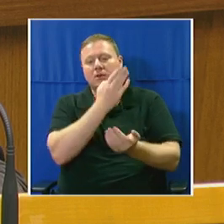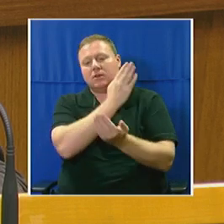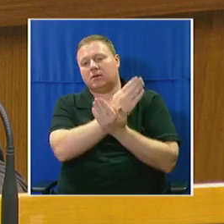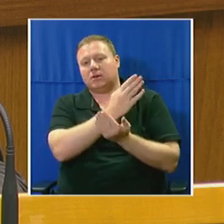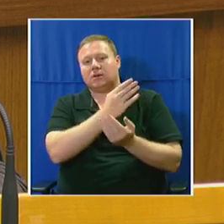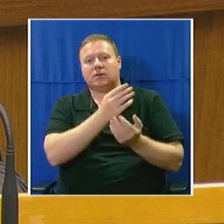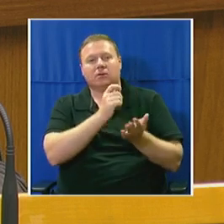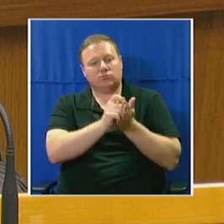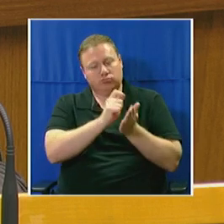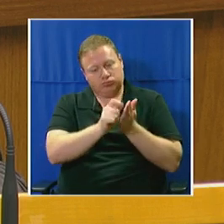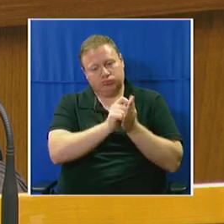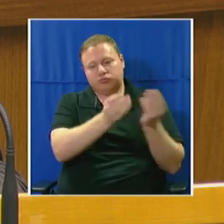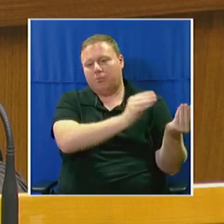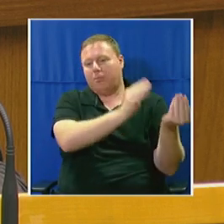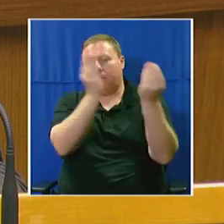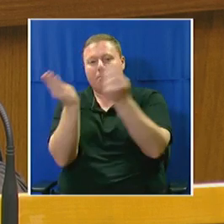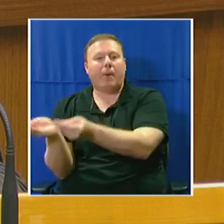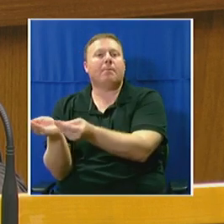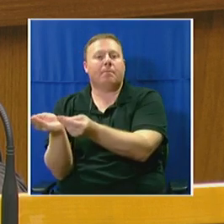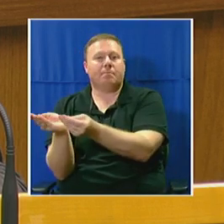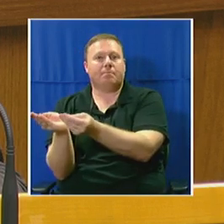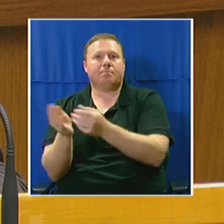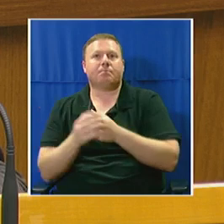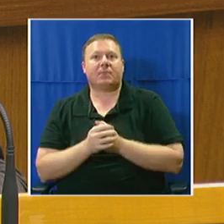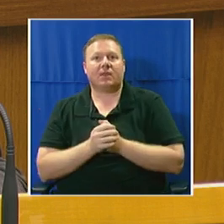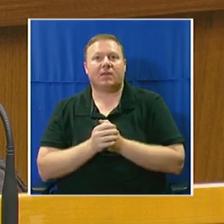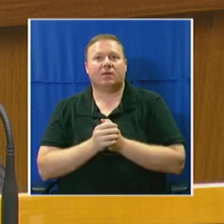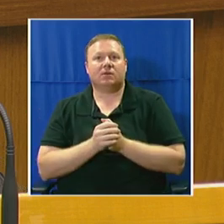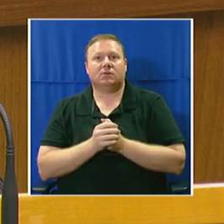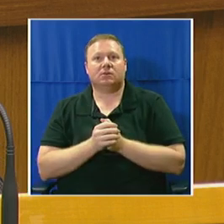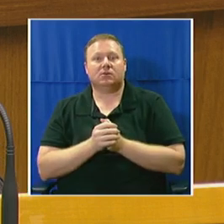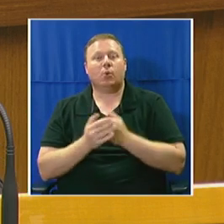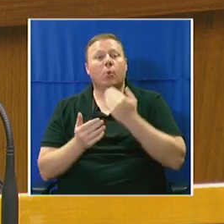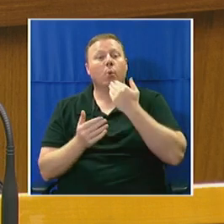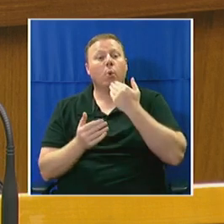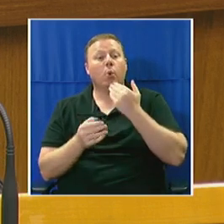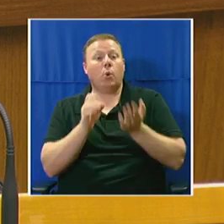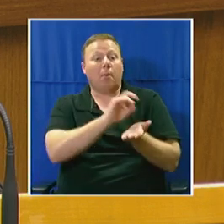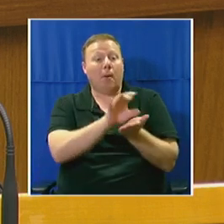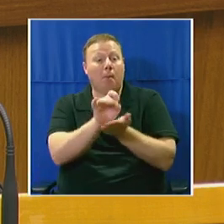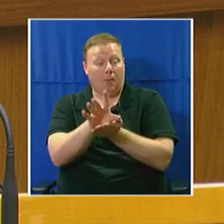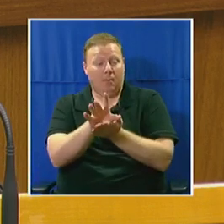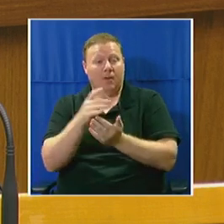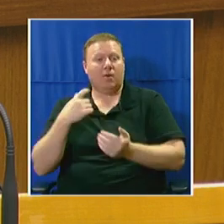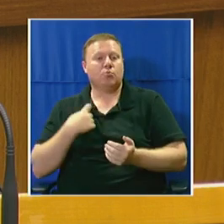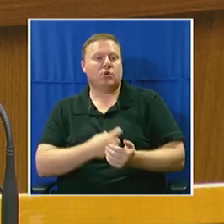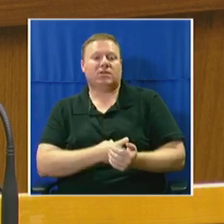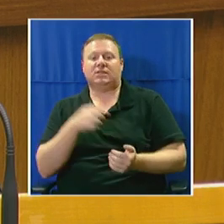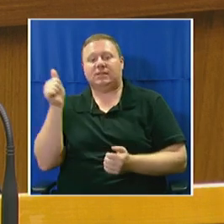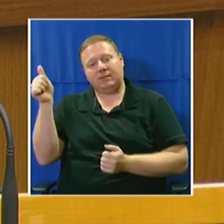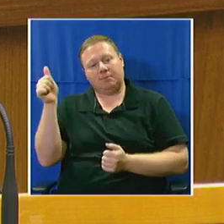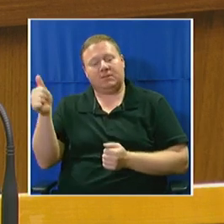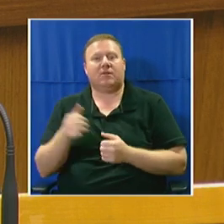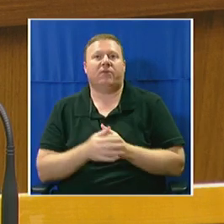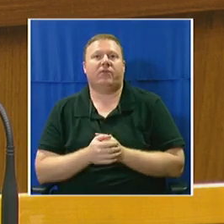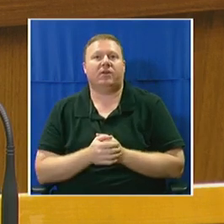to these two Advocates post the inquiry and after taking such